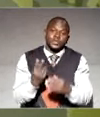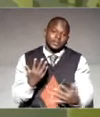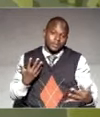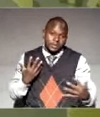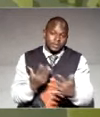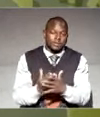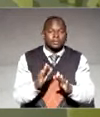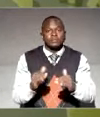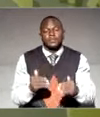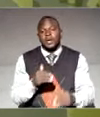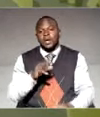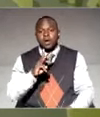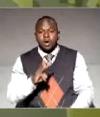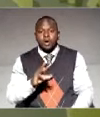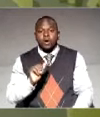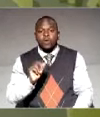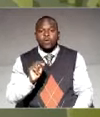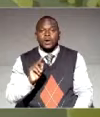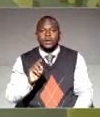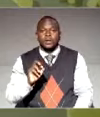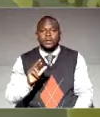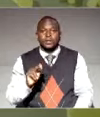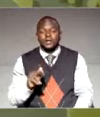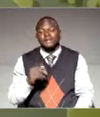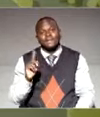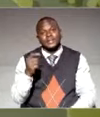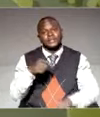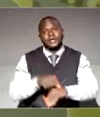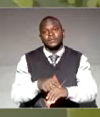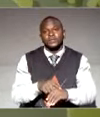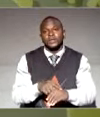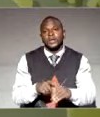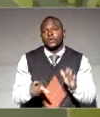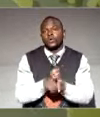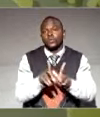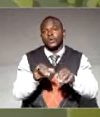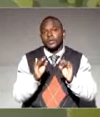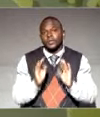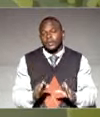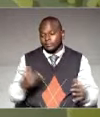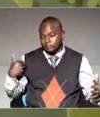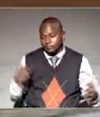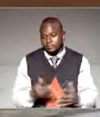on grounds that Wandera was a first-time offender with no criminal record.